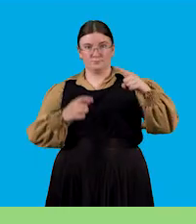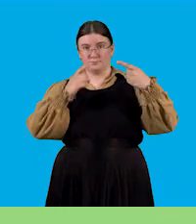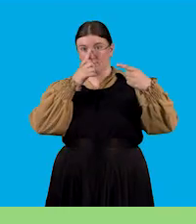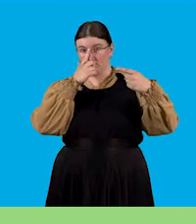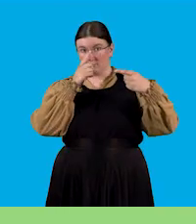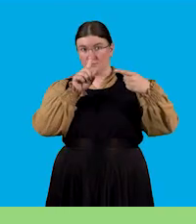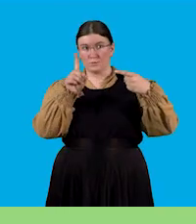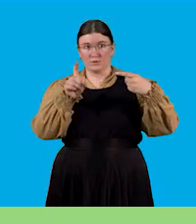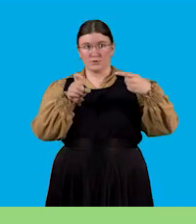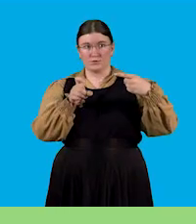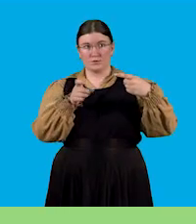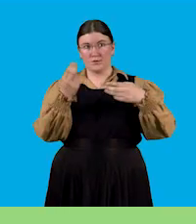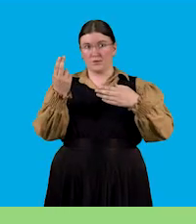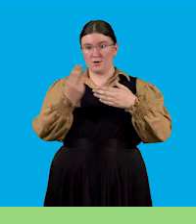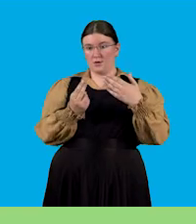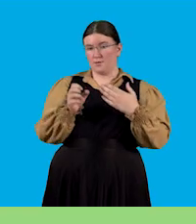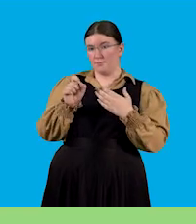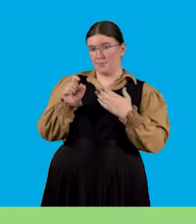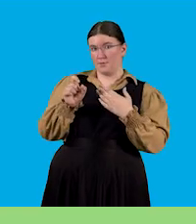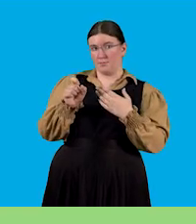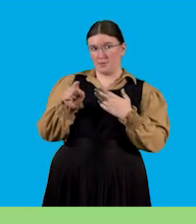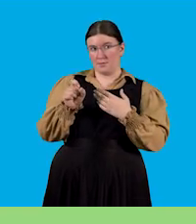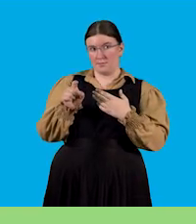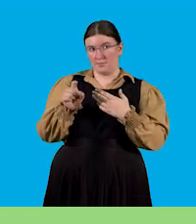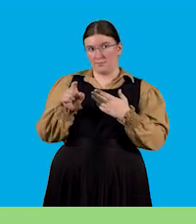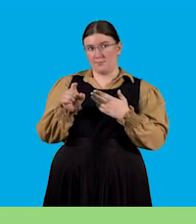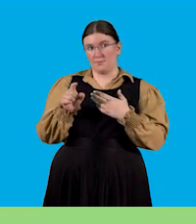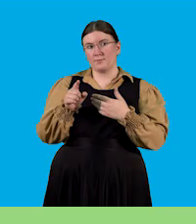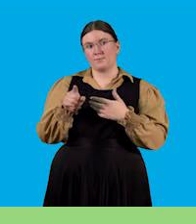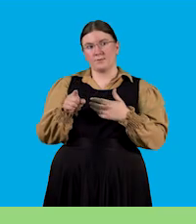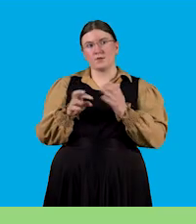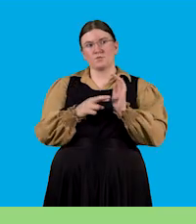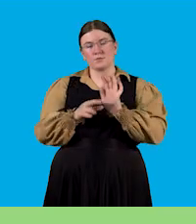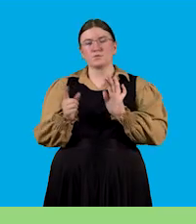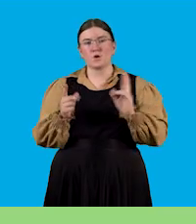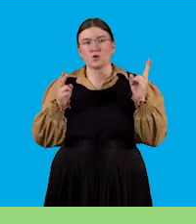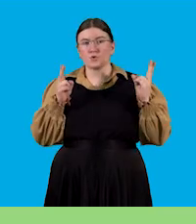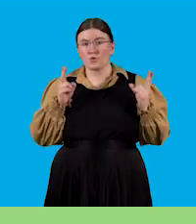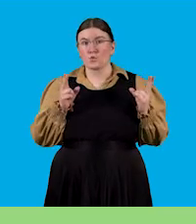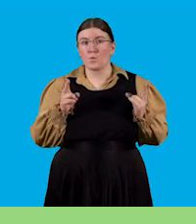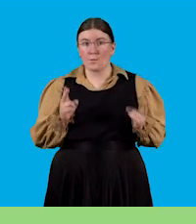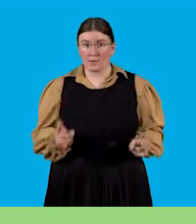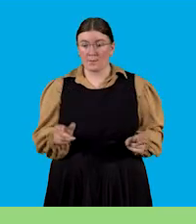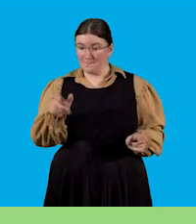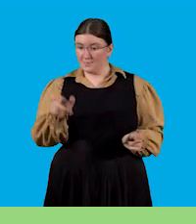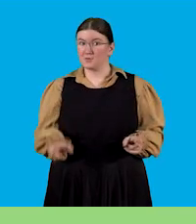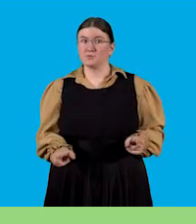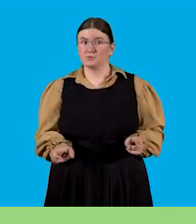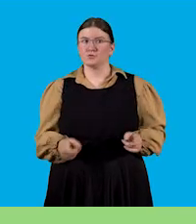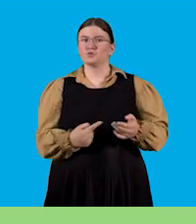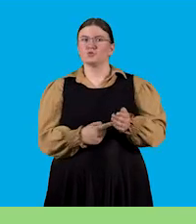In our first question, we have a diagram or representation of a human